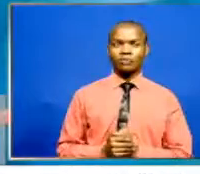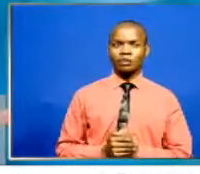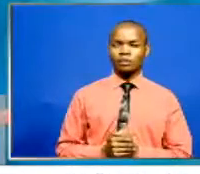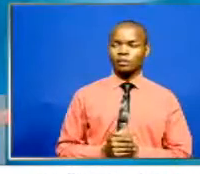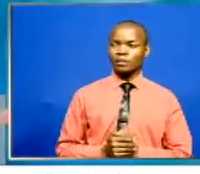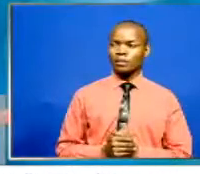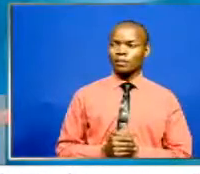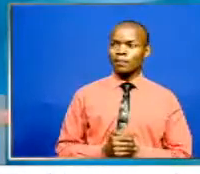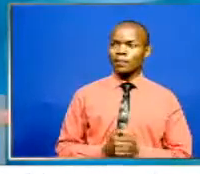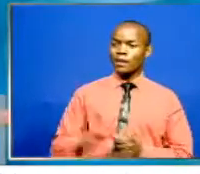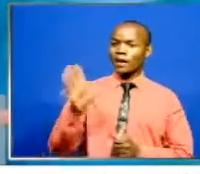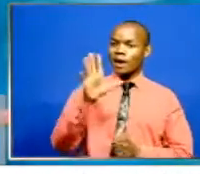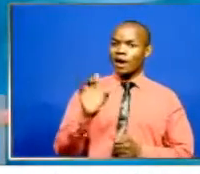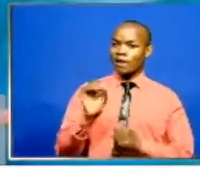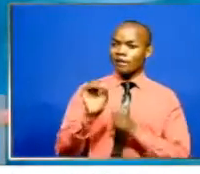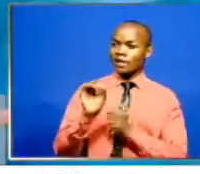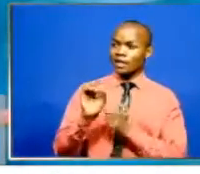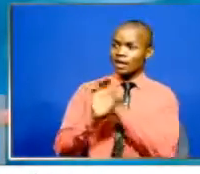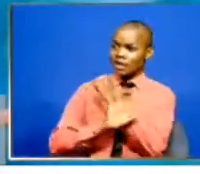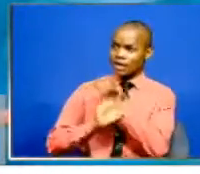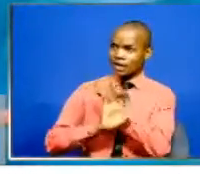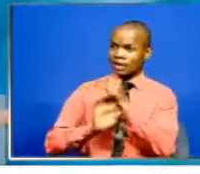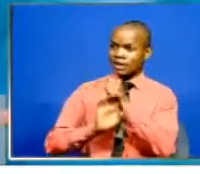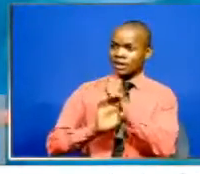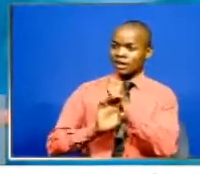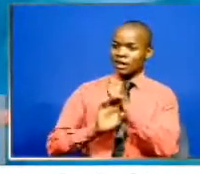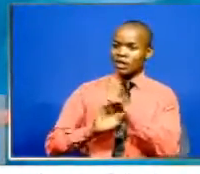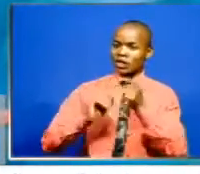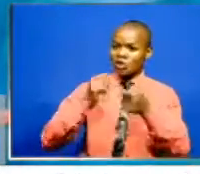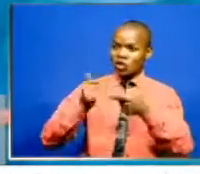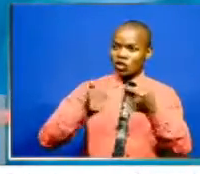African countries cannot continue to rely